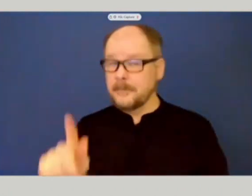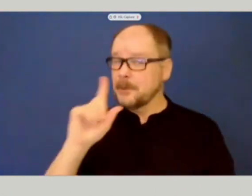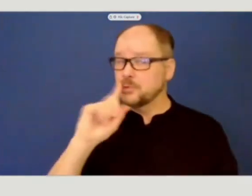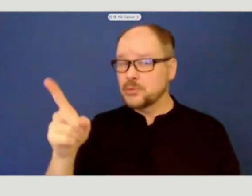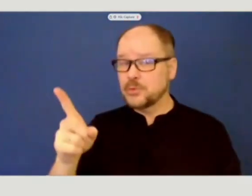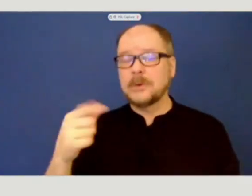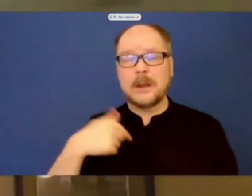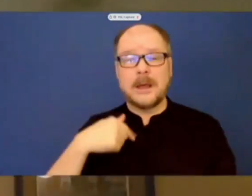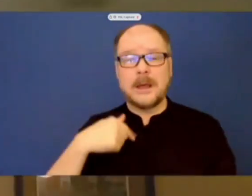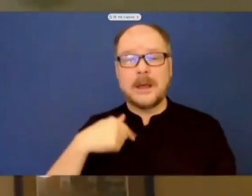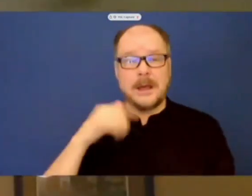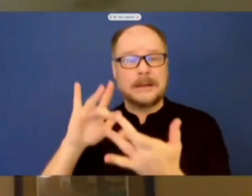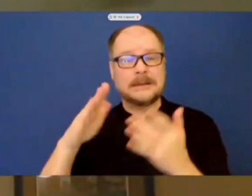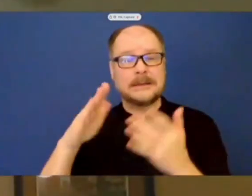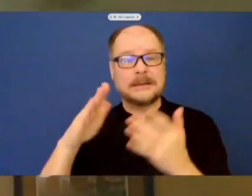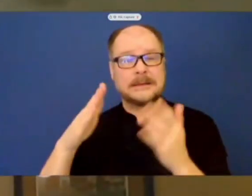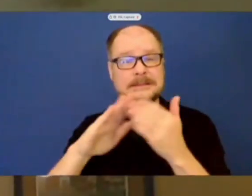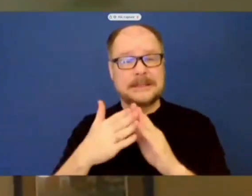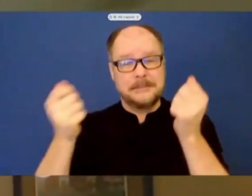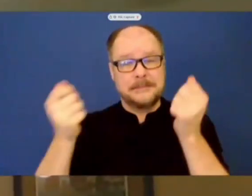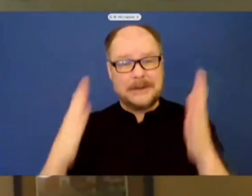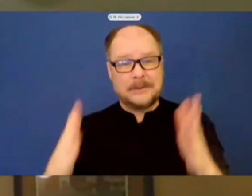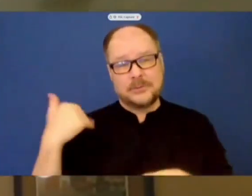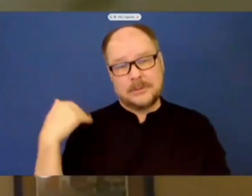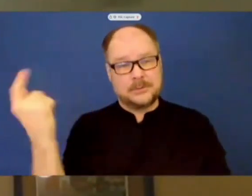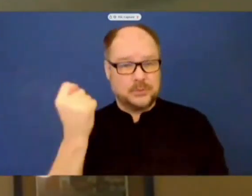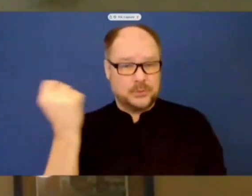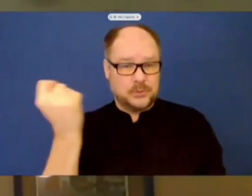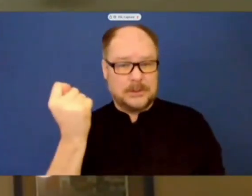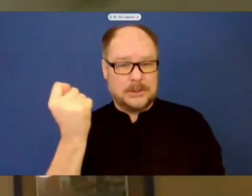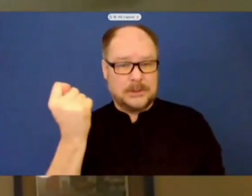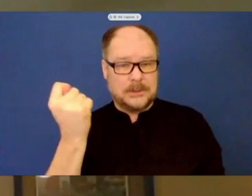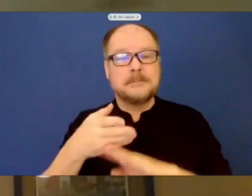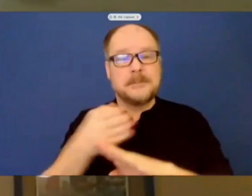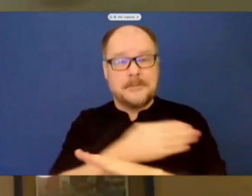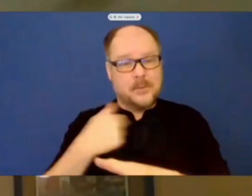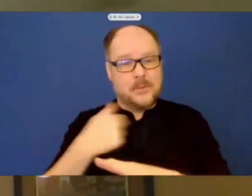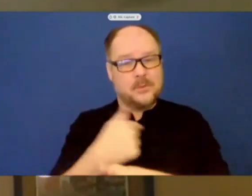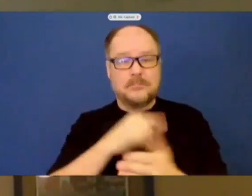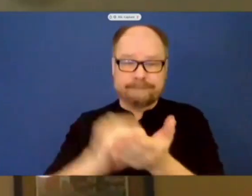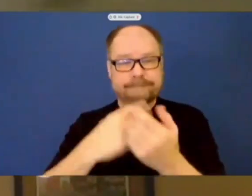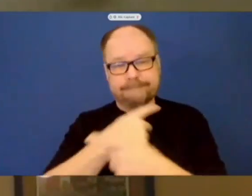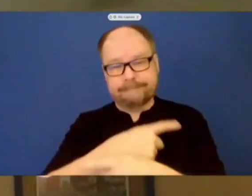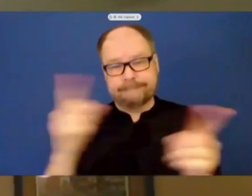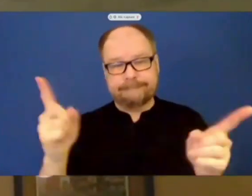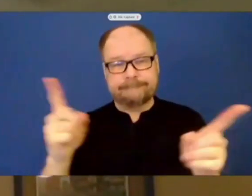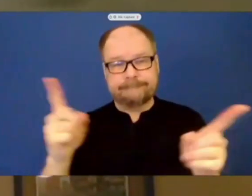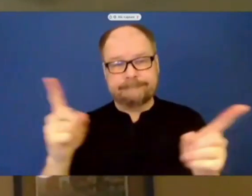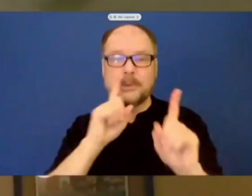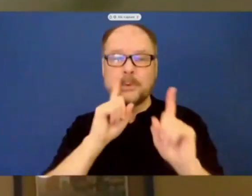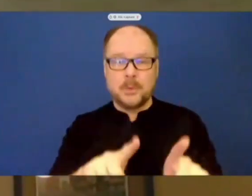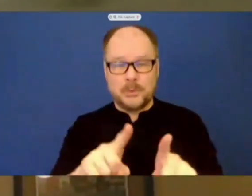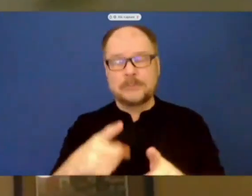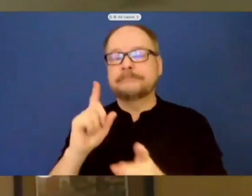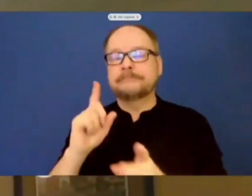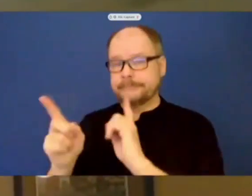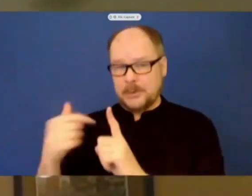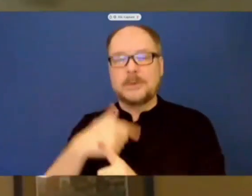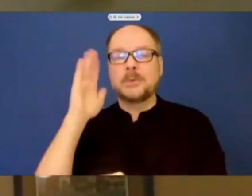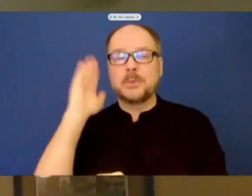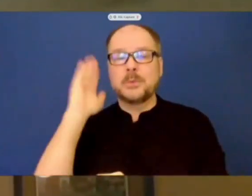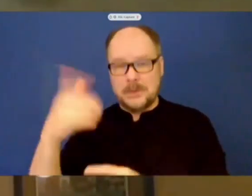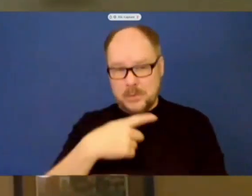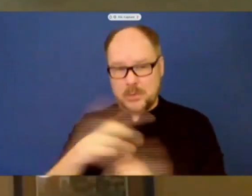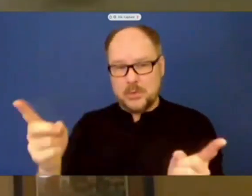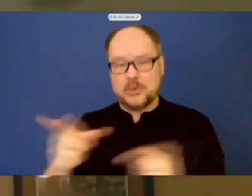manager on Tuesday about, this was before we actually issued the order, to talk to him about the fact that we were going to go ahead and do that, he